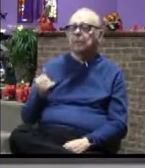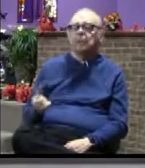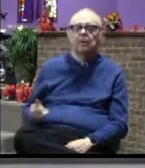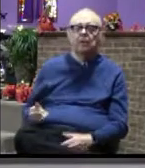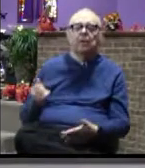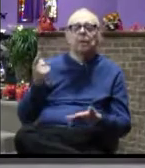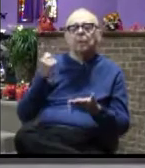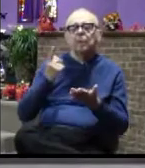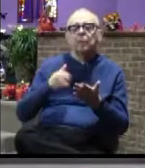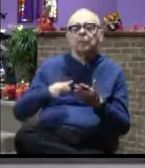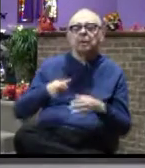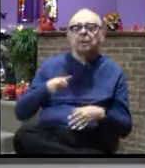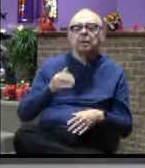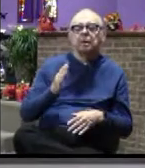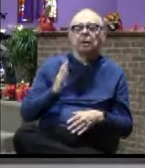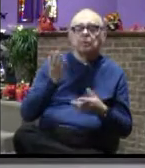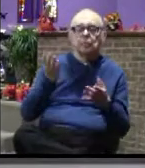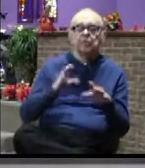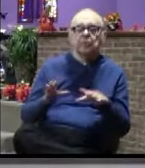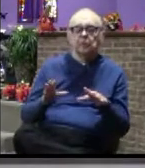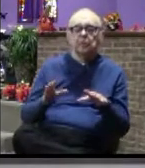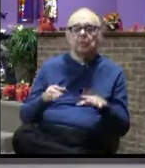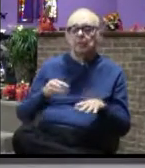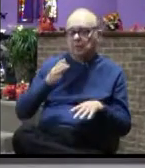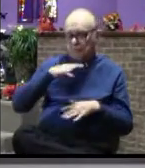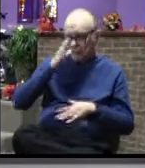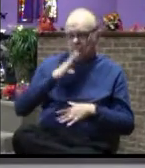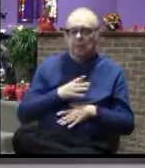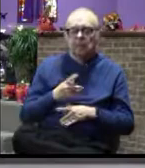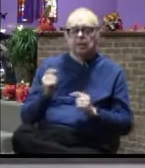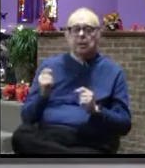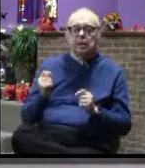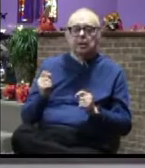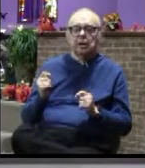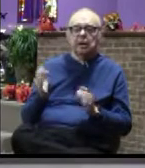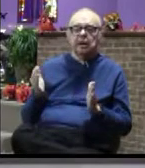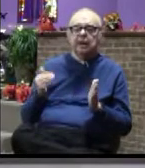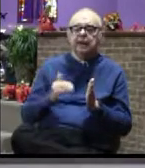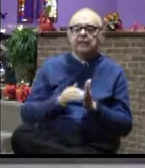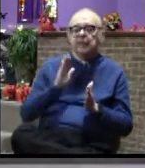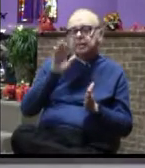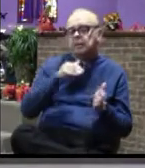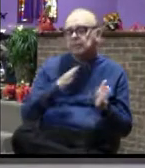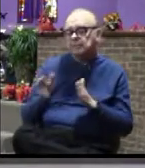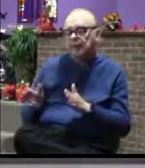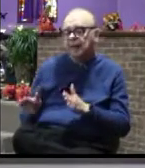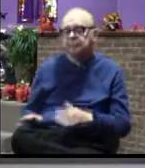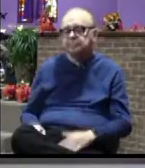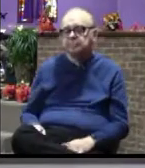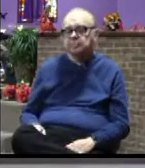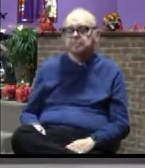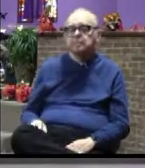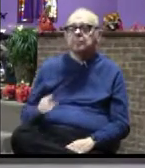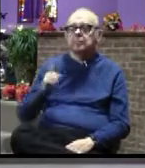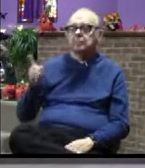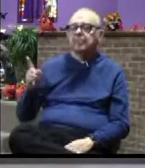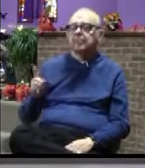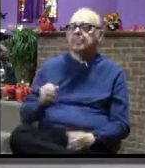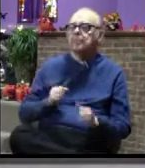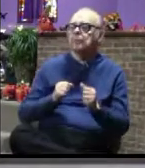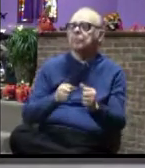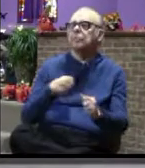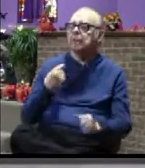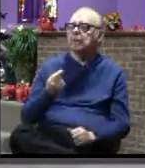because what's God trying to do ladies and gentlemen God is trying to get us back to his design he is